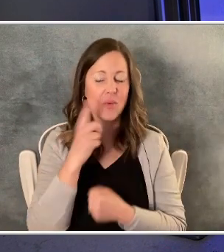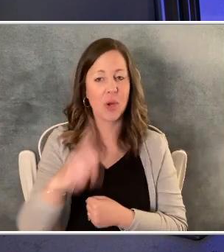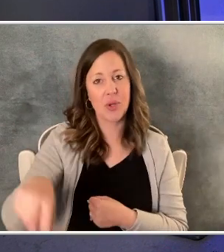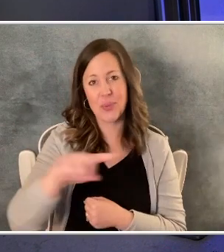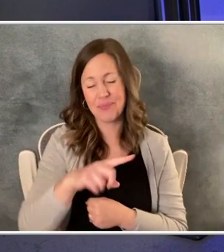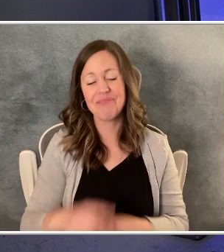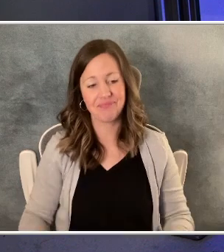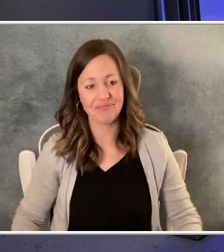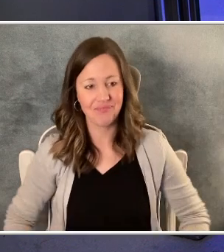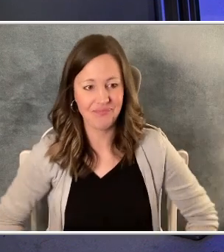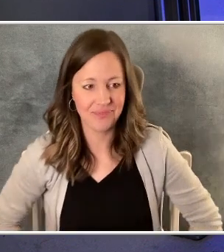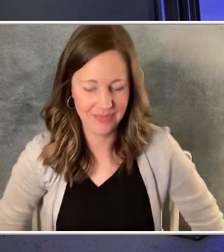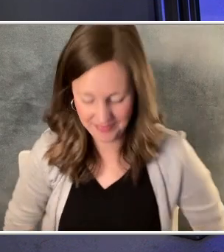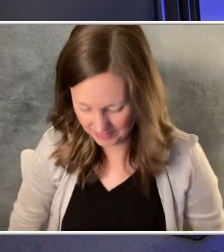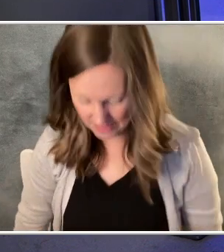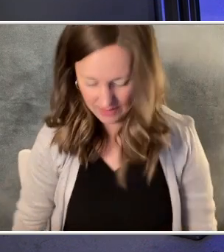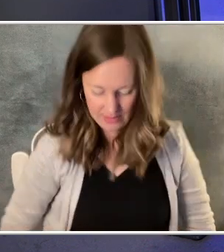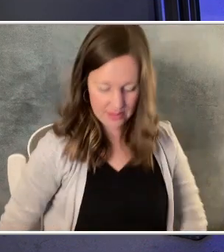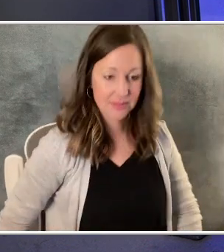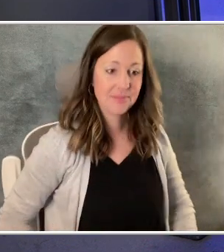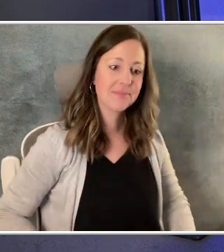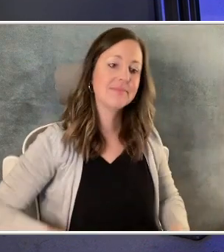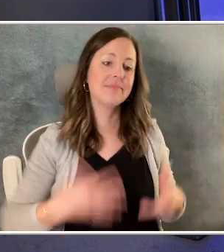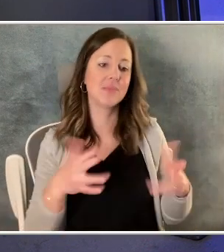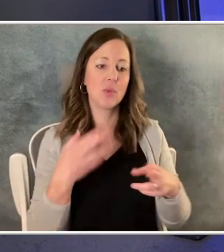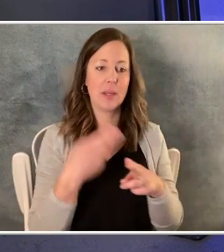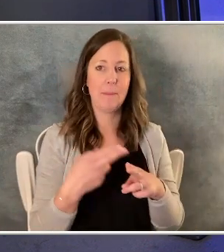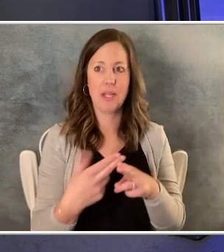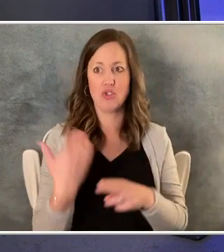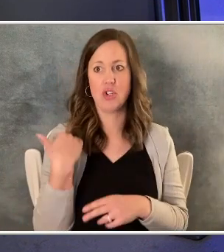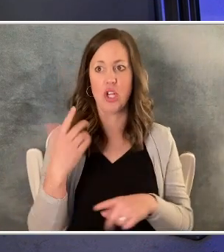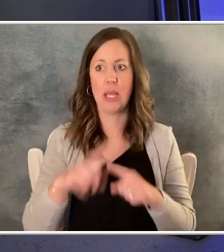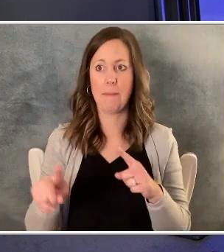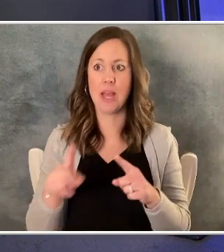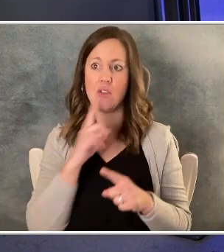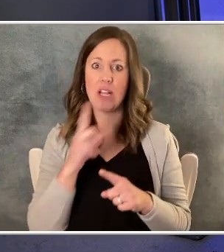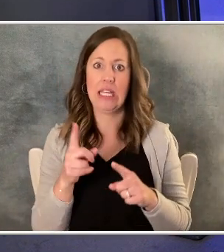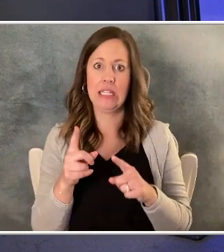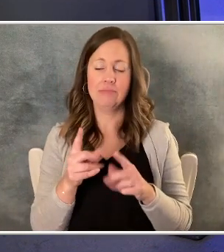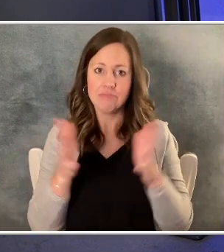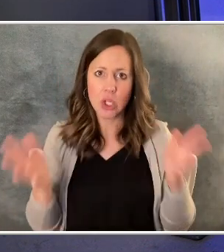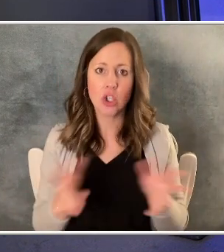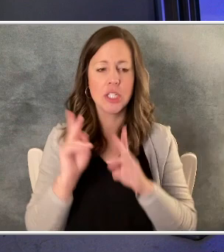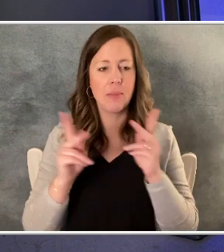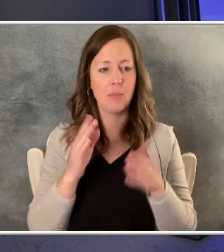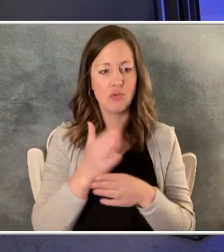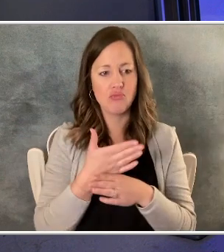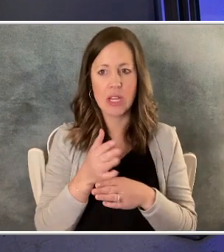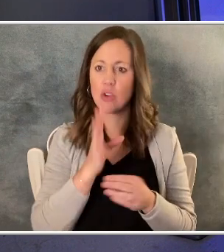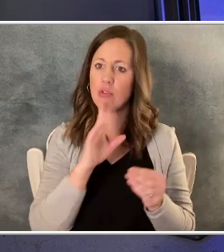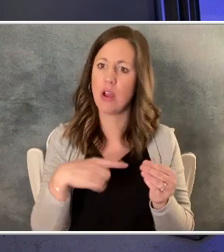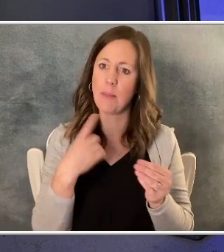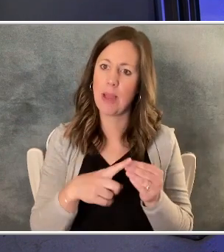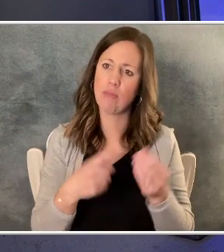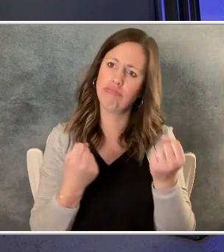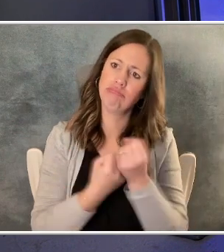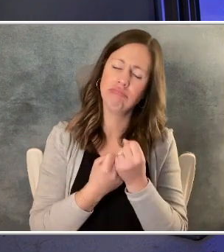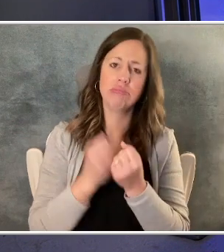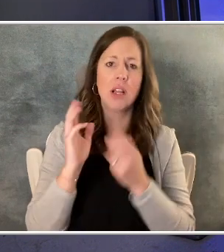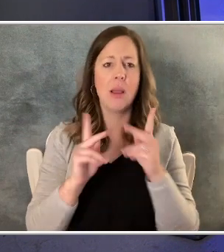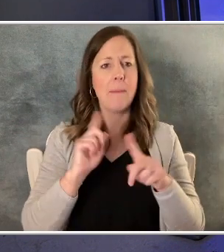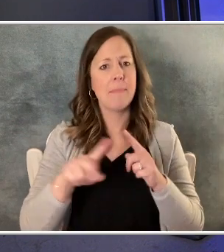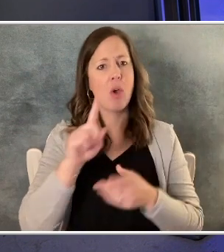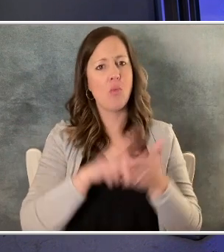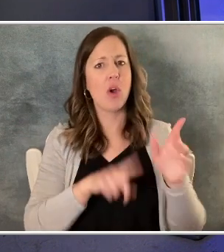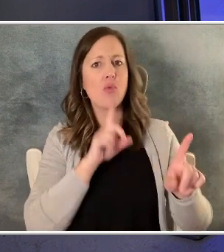mentioned it a little bit earlier about encouraging people to share and to talk about it and to lean on people. But what reactions have you gotten?